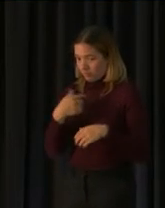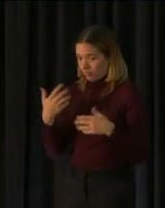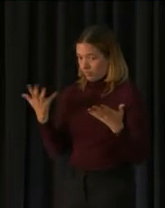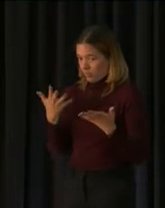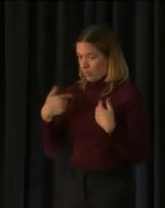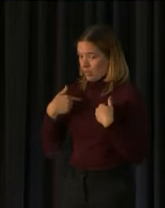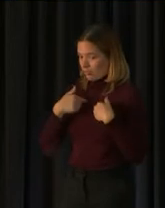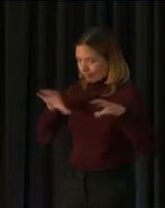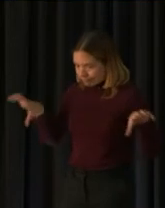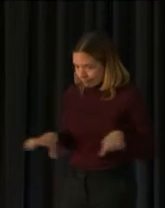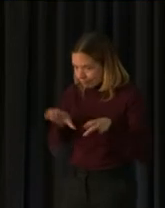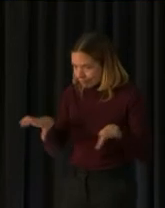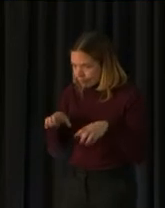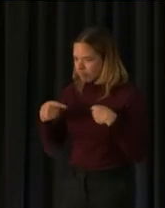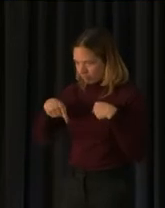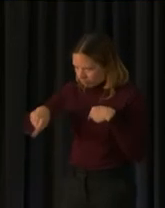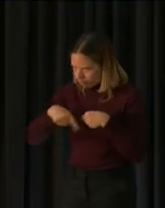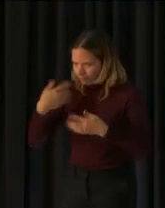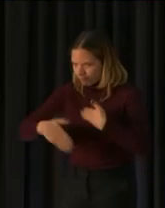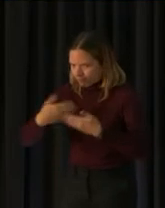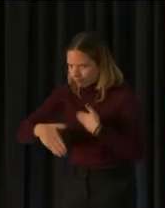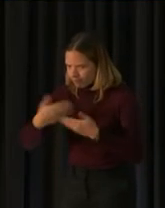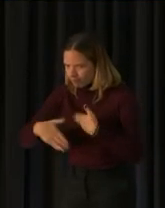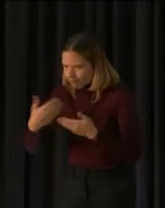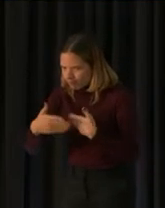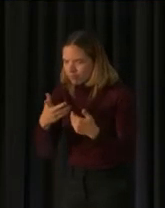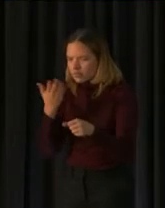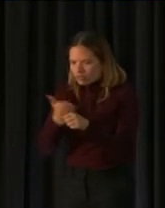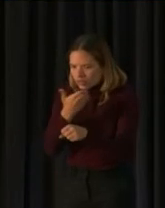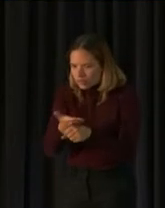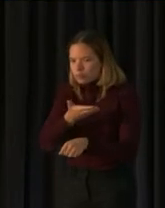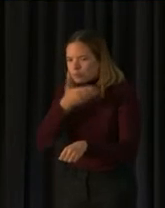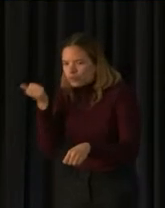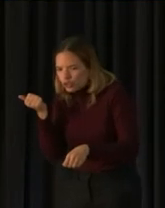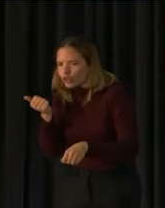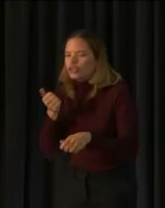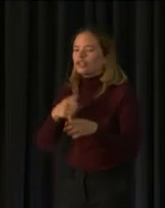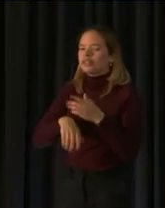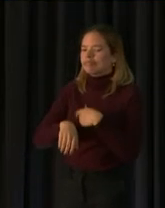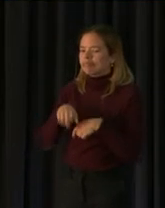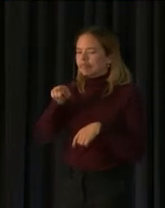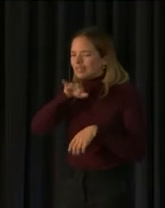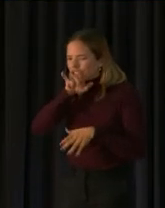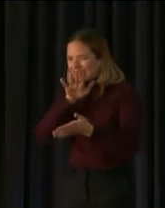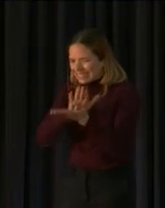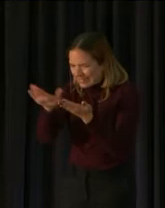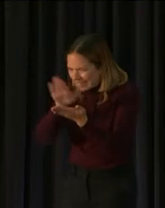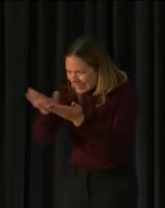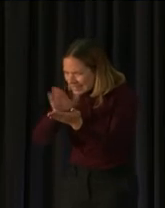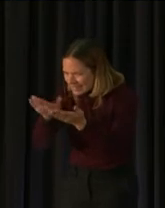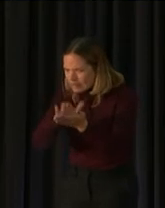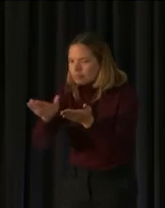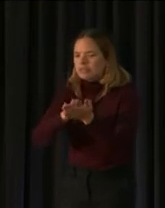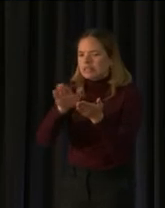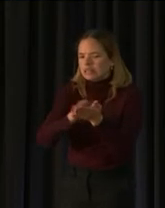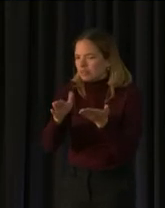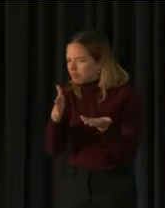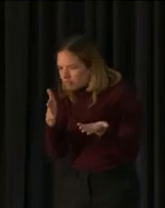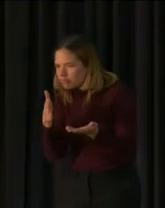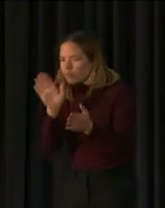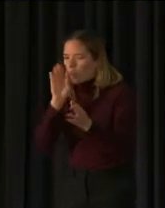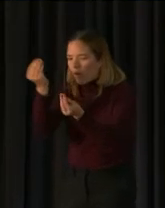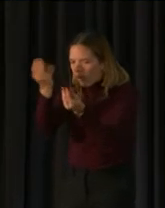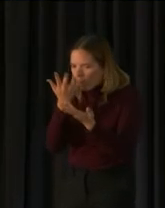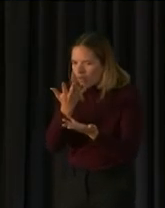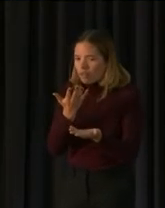how well the filtration is working. We're posting air quality reports monthly to share this data, and we're collecting